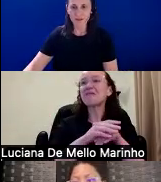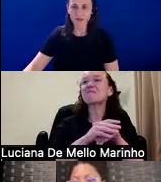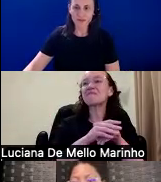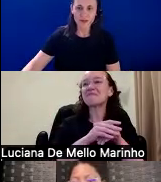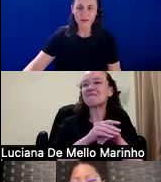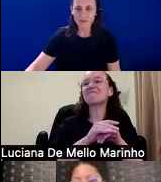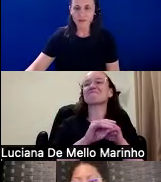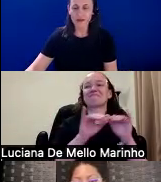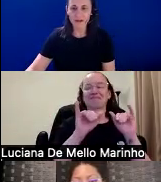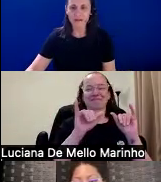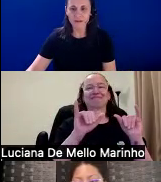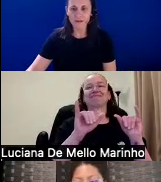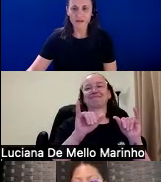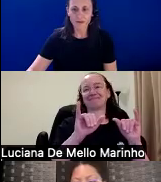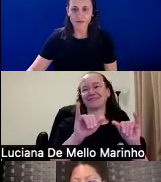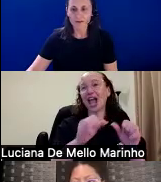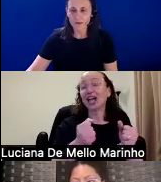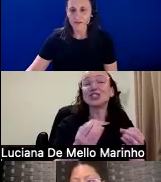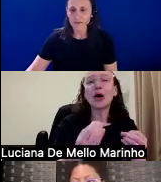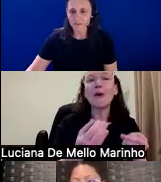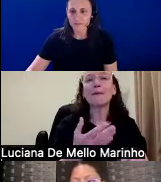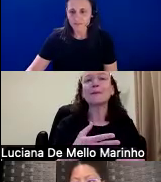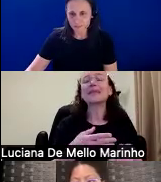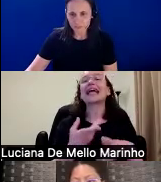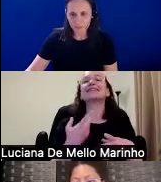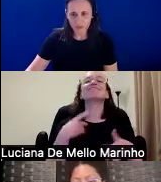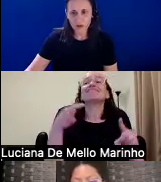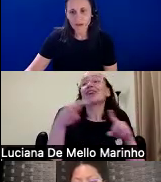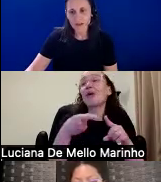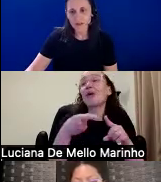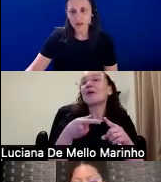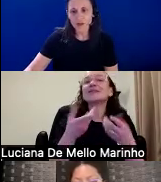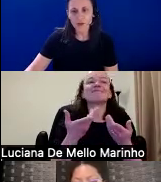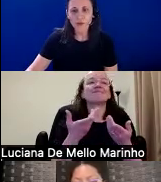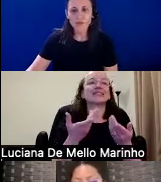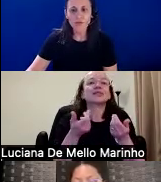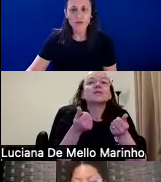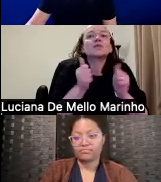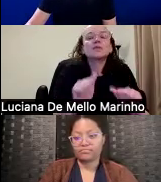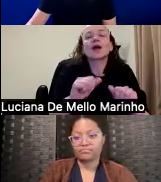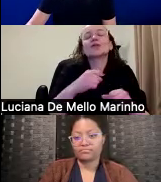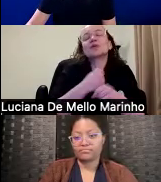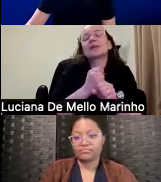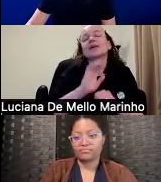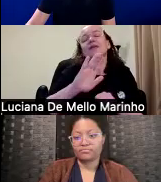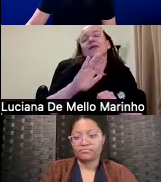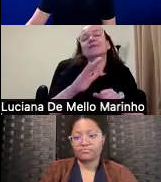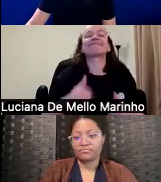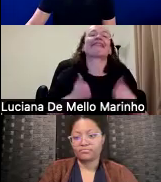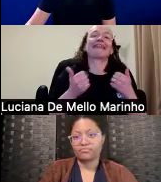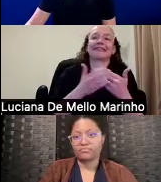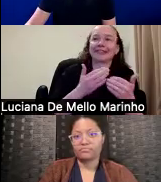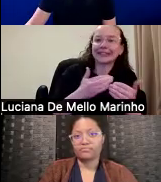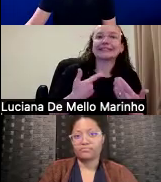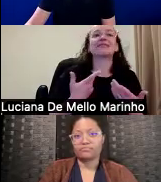Eh. Yes, no, okay. Huh. Okay, so the goal here is to